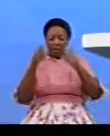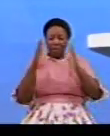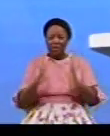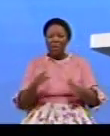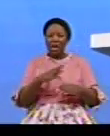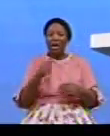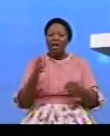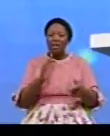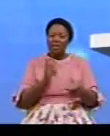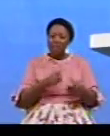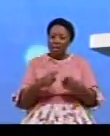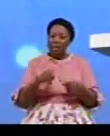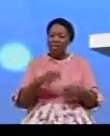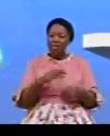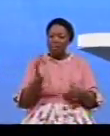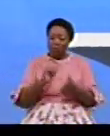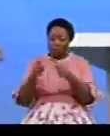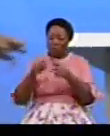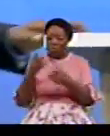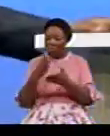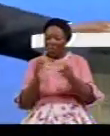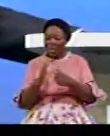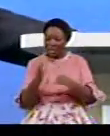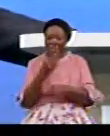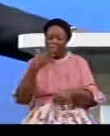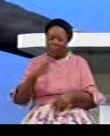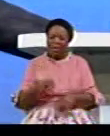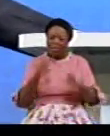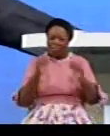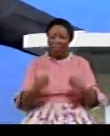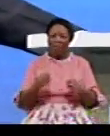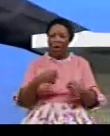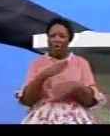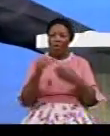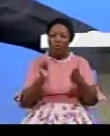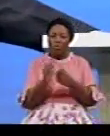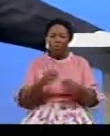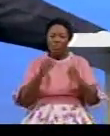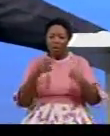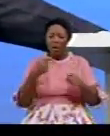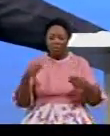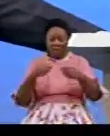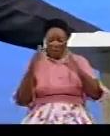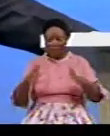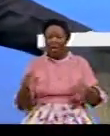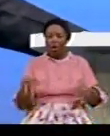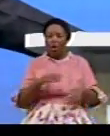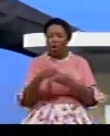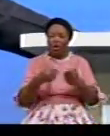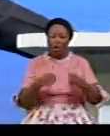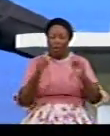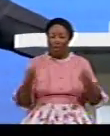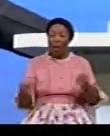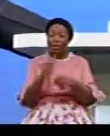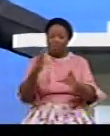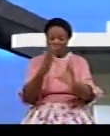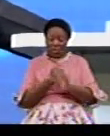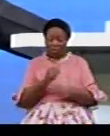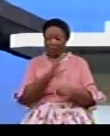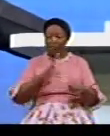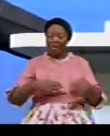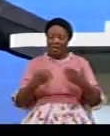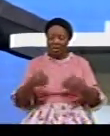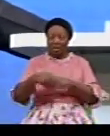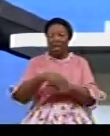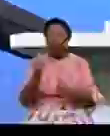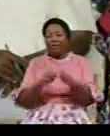there. Says the Lord, because he called thee an outcast, saying, this